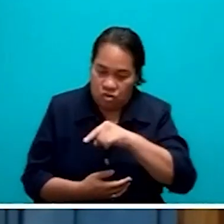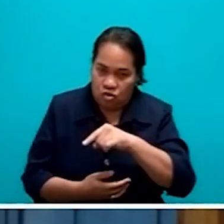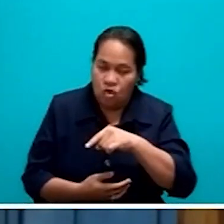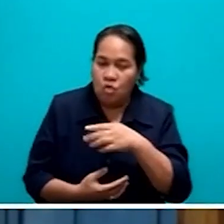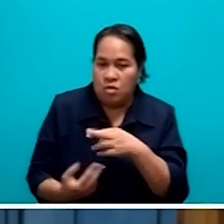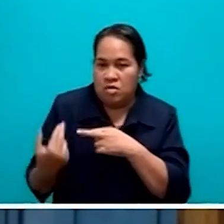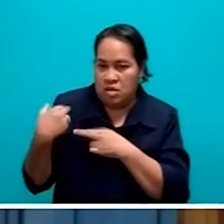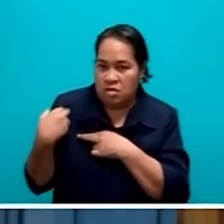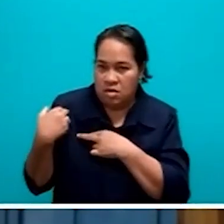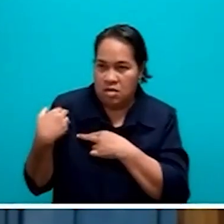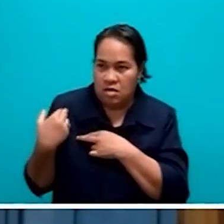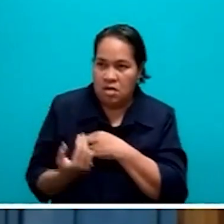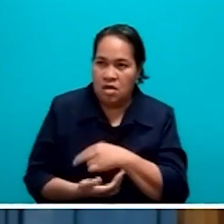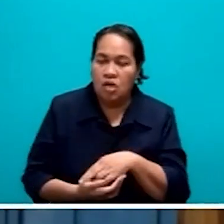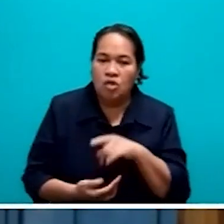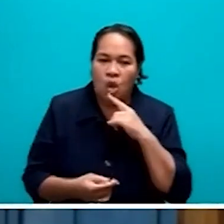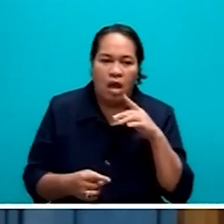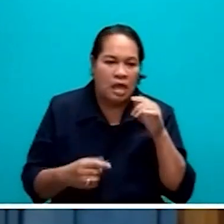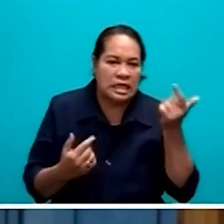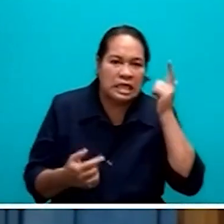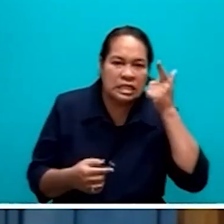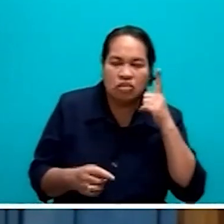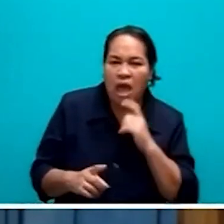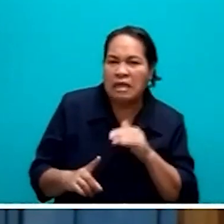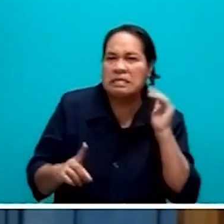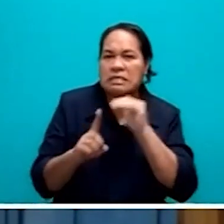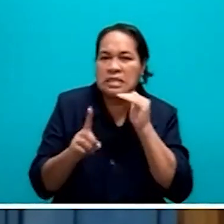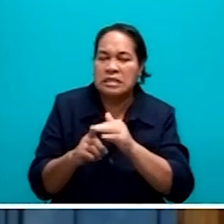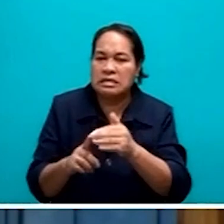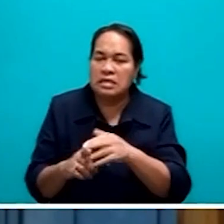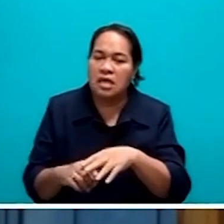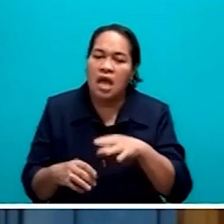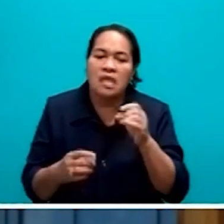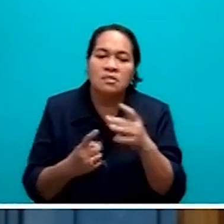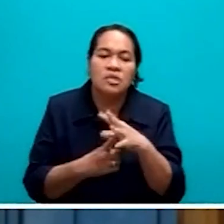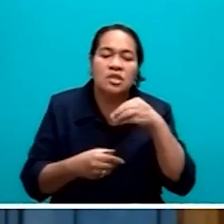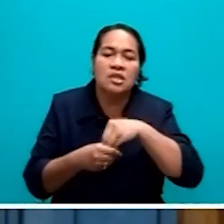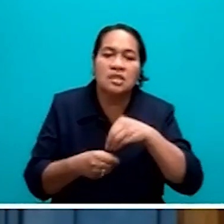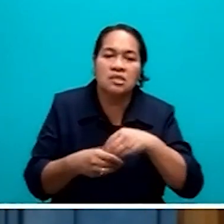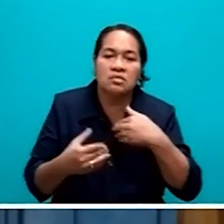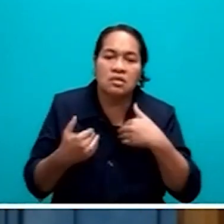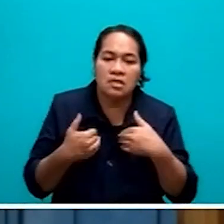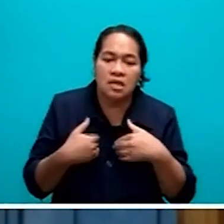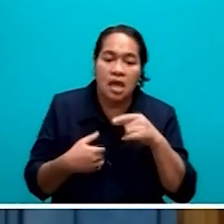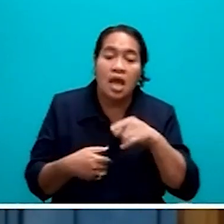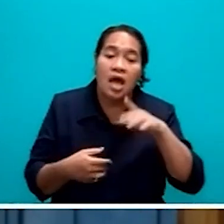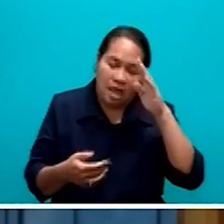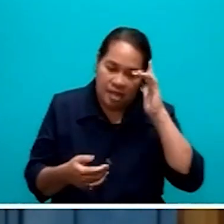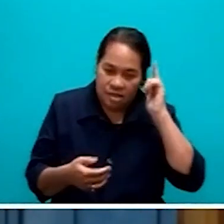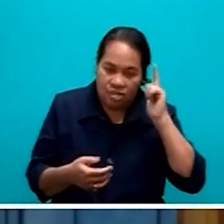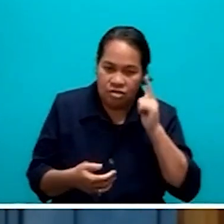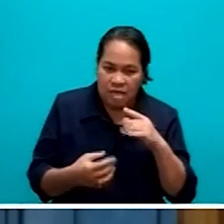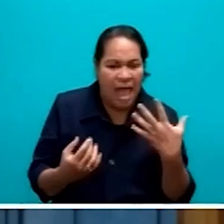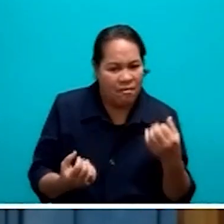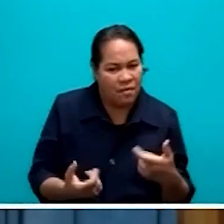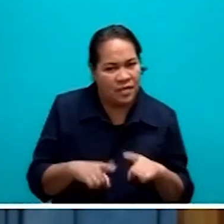imminent threat of a strike or protest by teachers and students at the university, which had been brought to my attention over the various